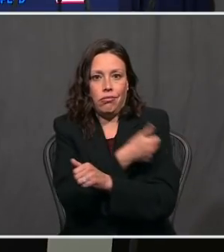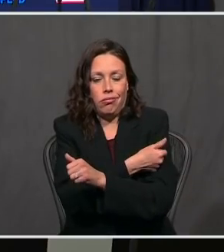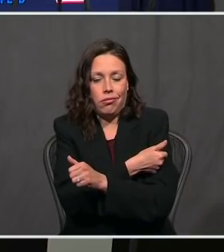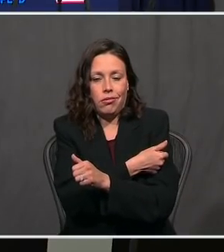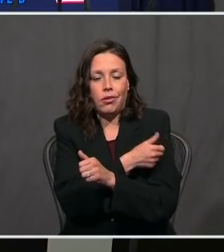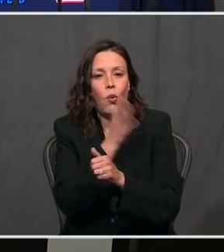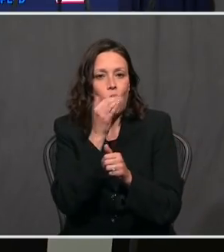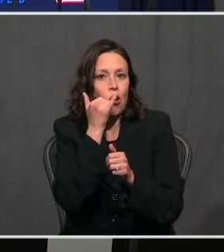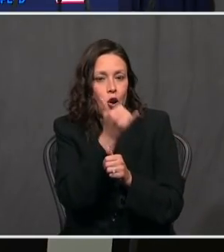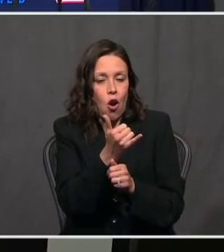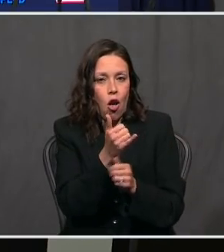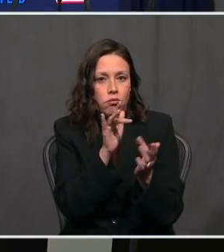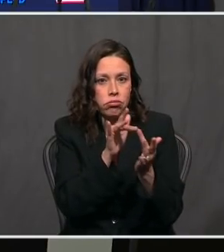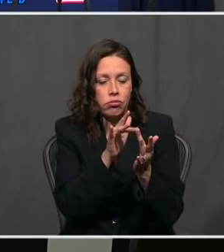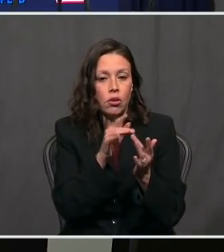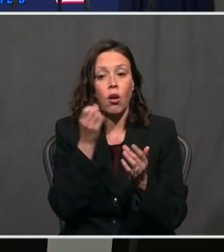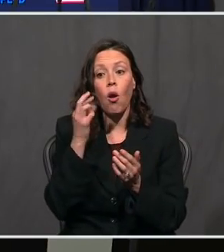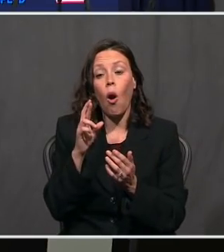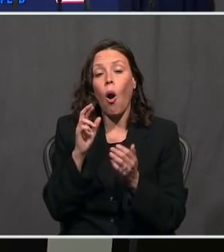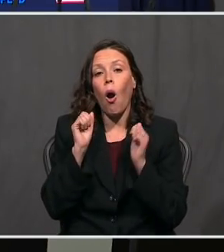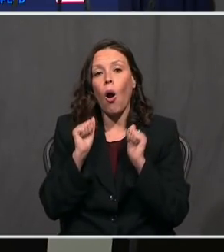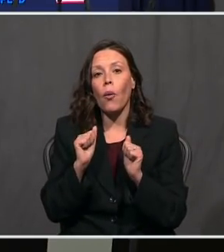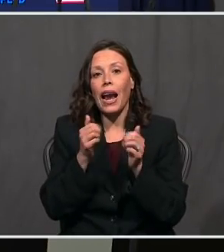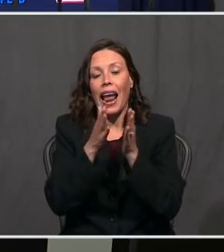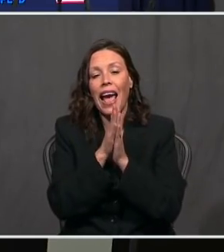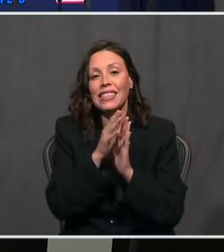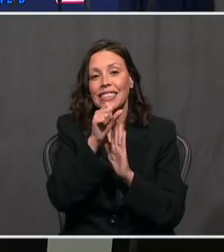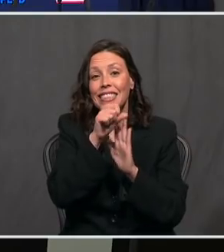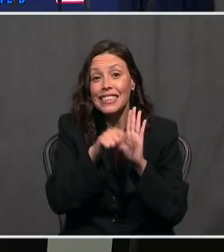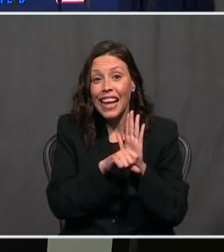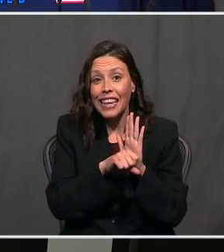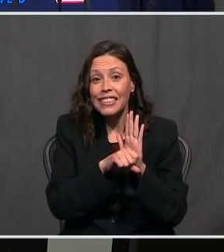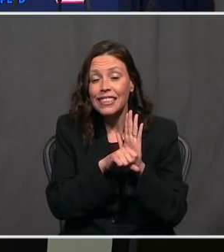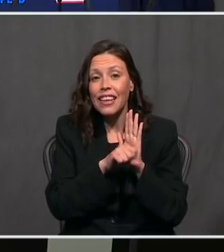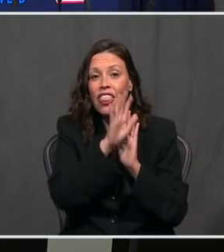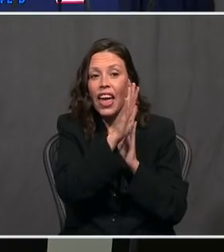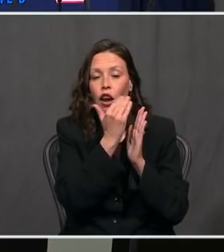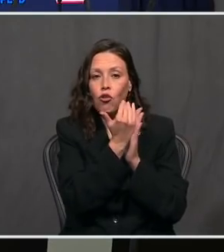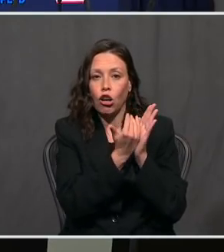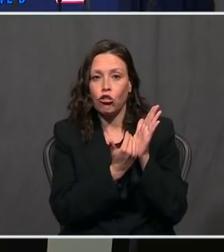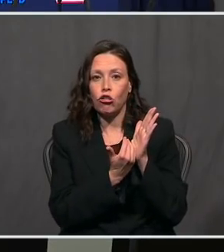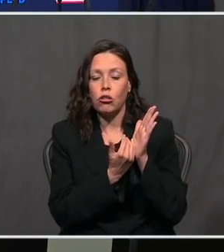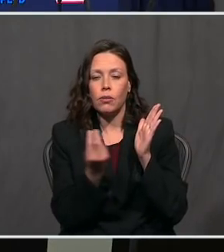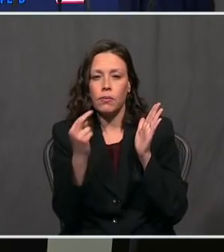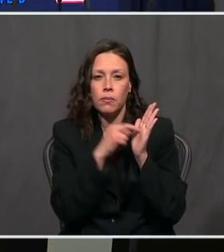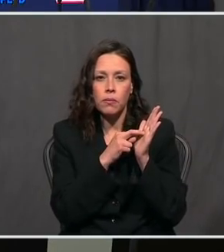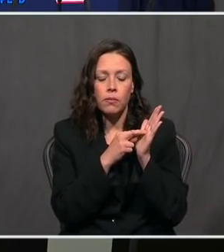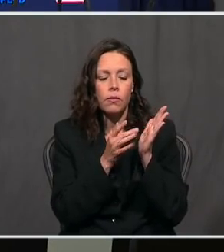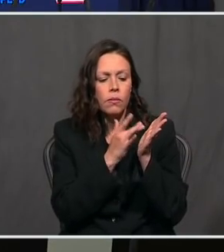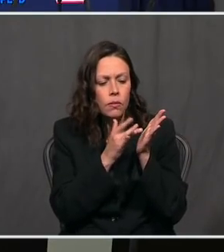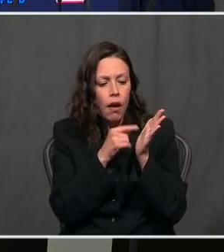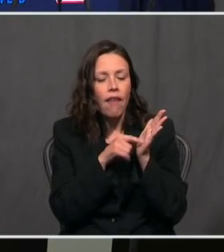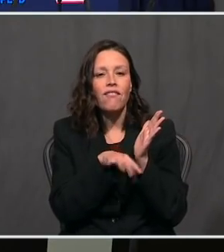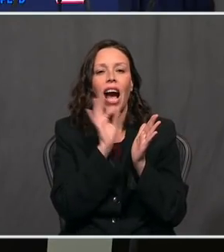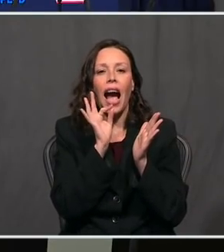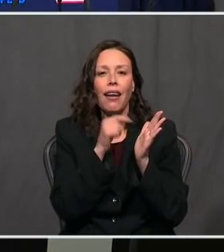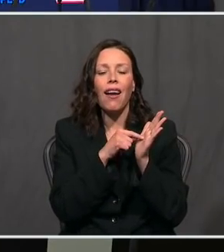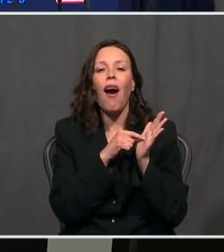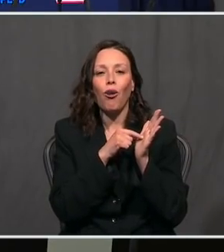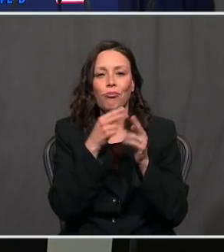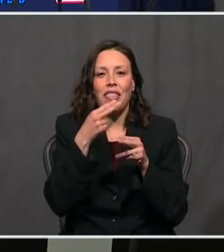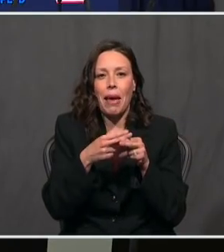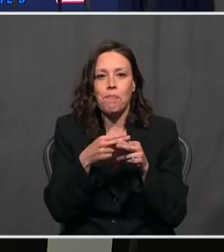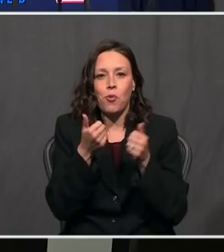we'll also have the ability to query state records and find out what that vaccine